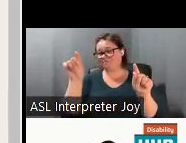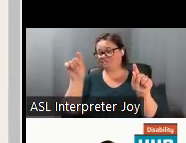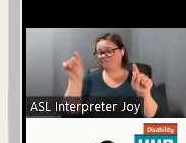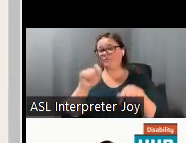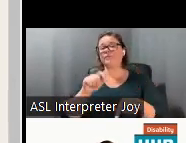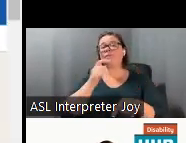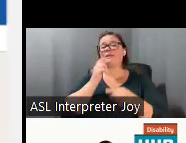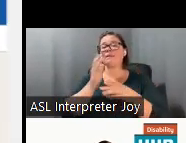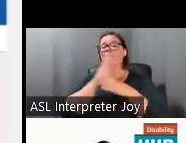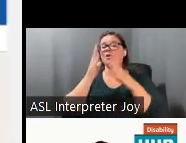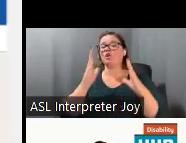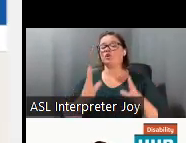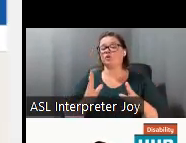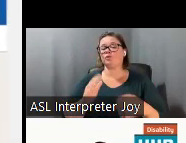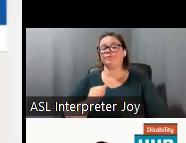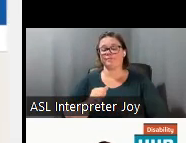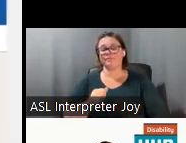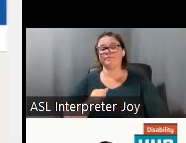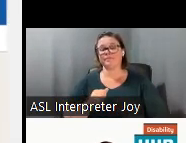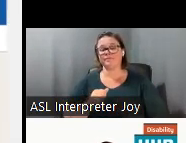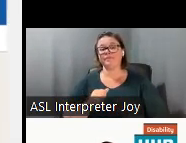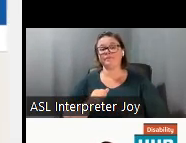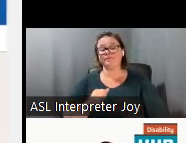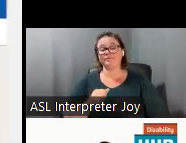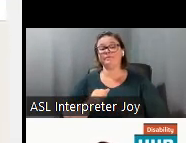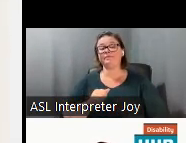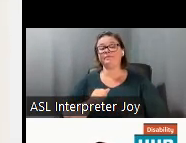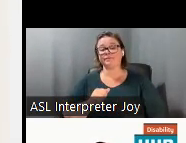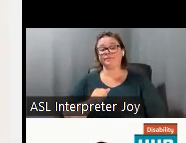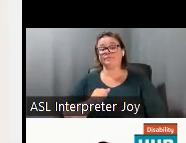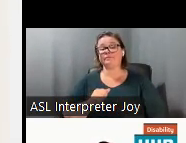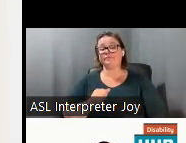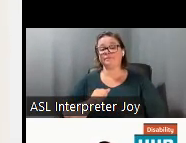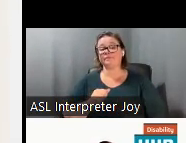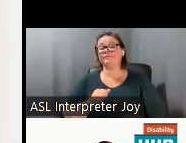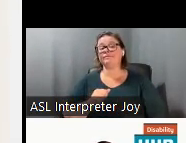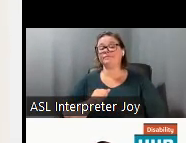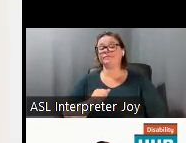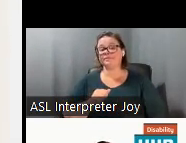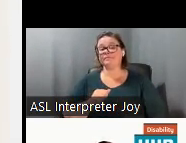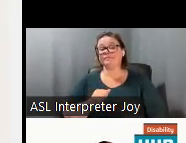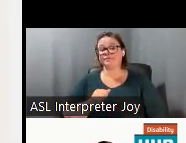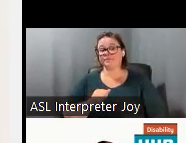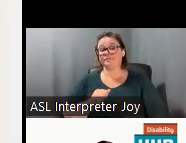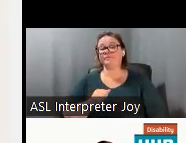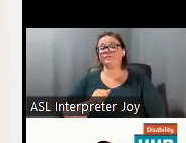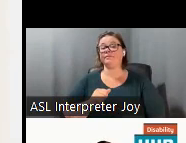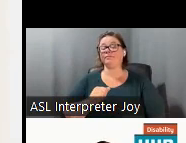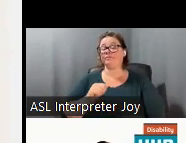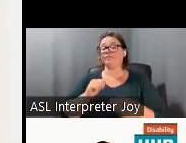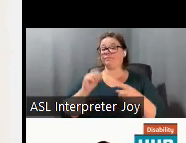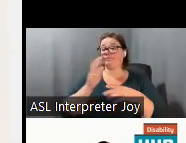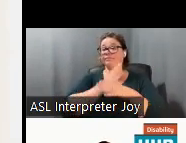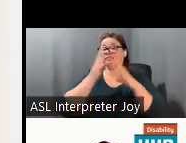the Partner tab. And on the Partner tab, the uppermost